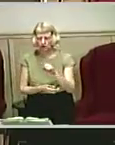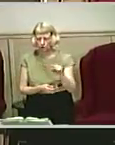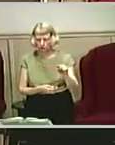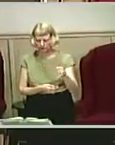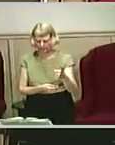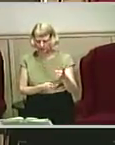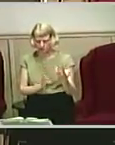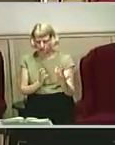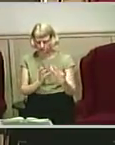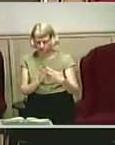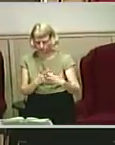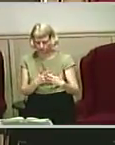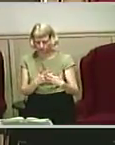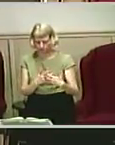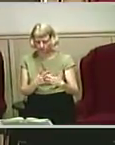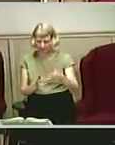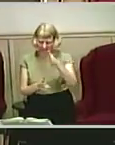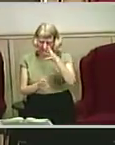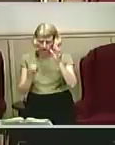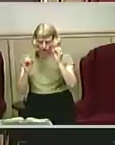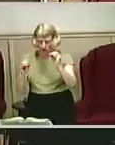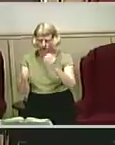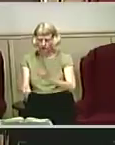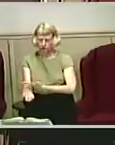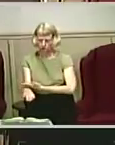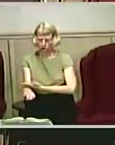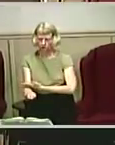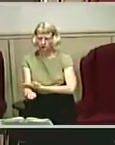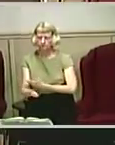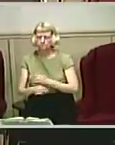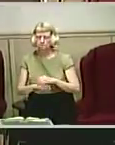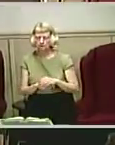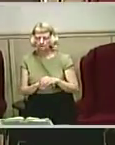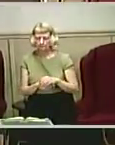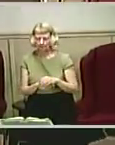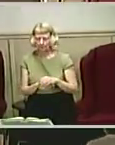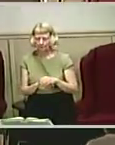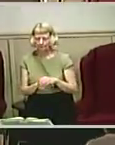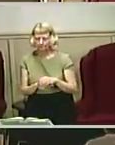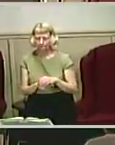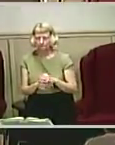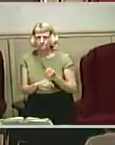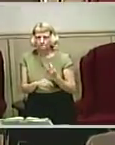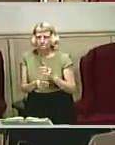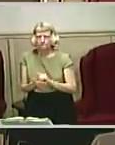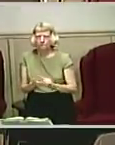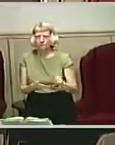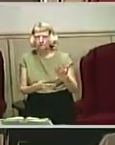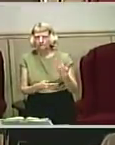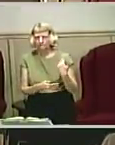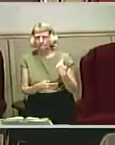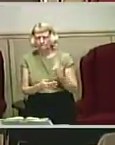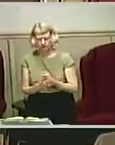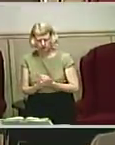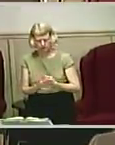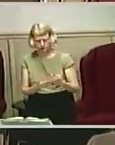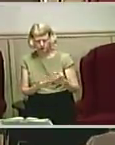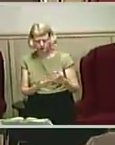kind of goes good with what my dad did teach about this morning also, and a couple weeks ago, maybe it was even last week, I